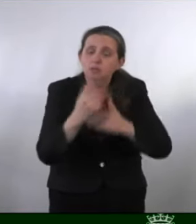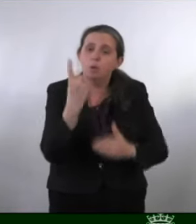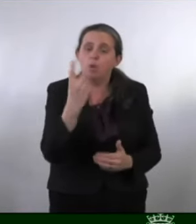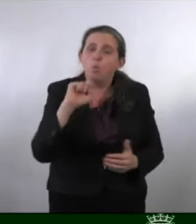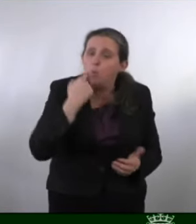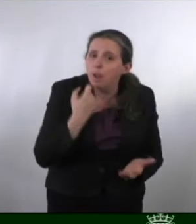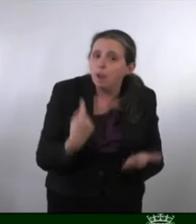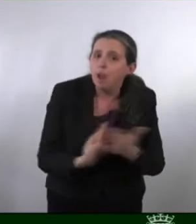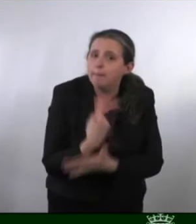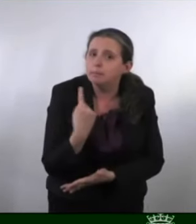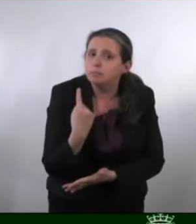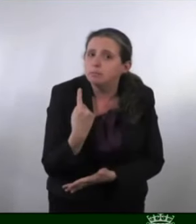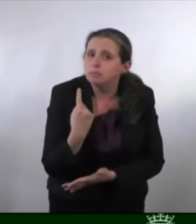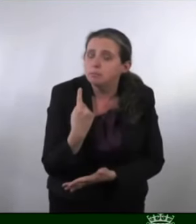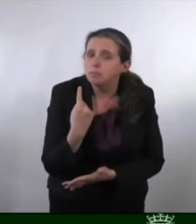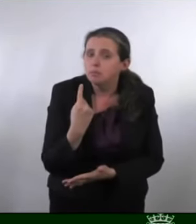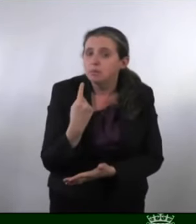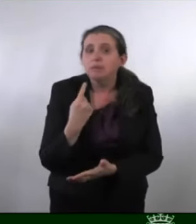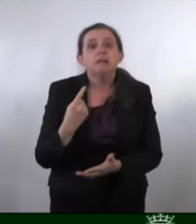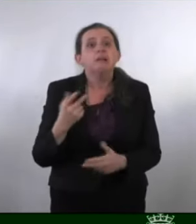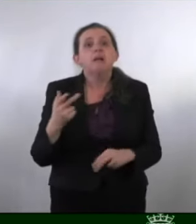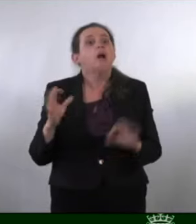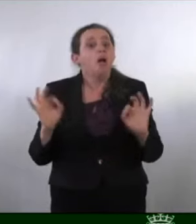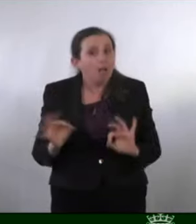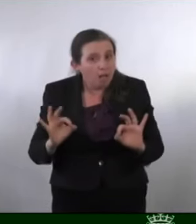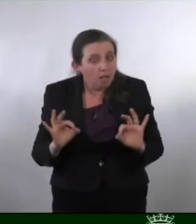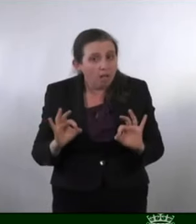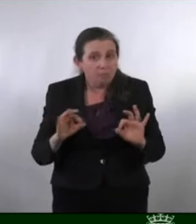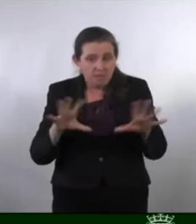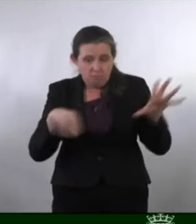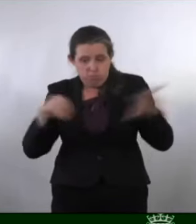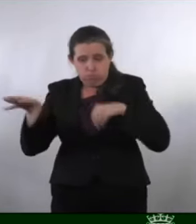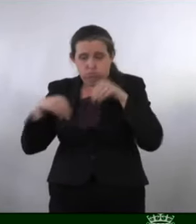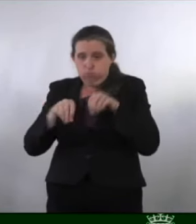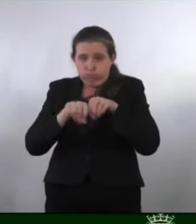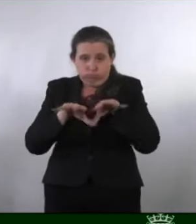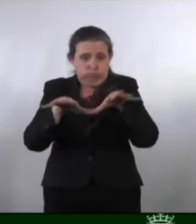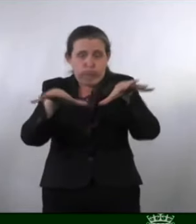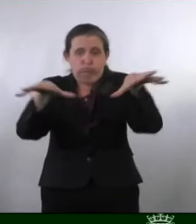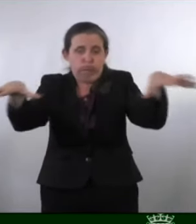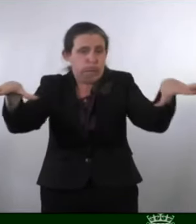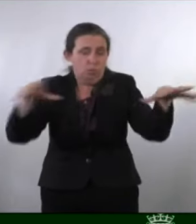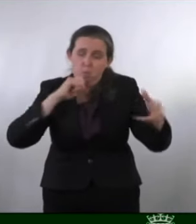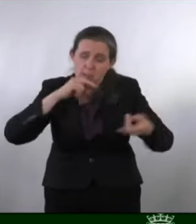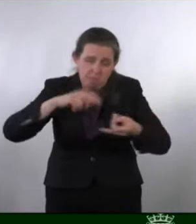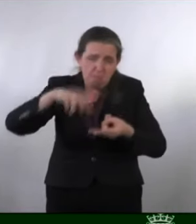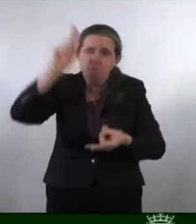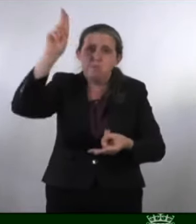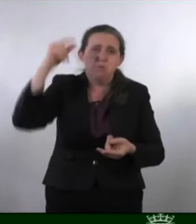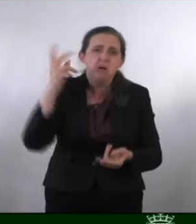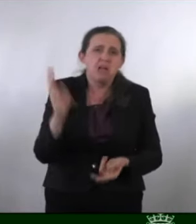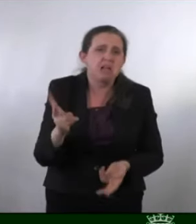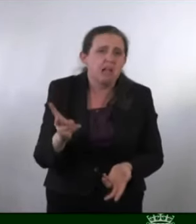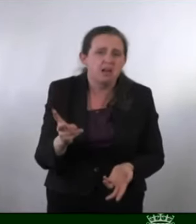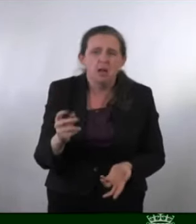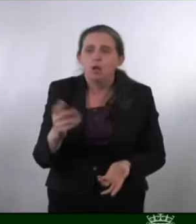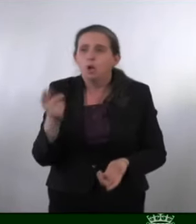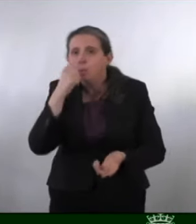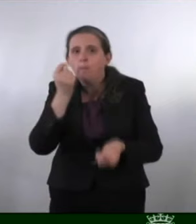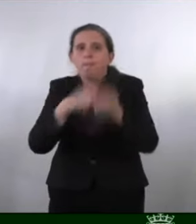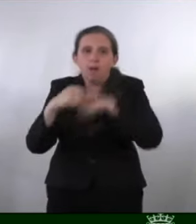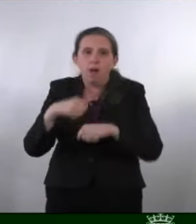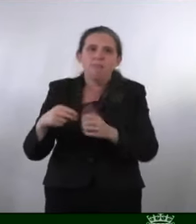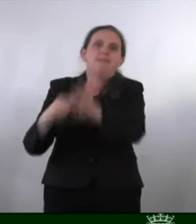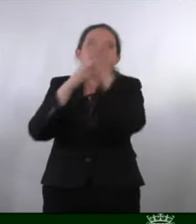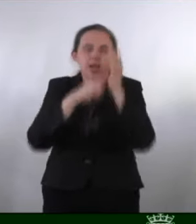doesn't, the infections will go up, they will go back out of control, and we could well be back in a national lockdown.